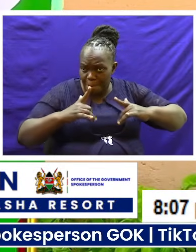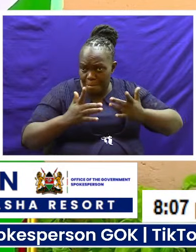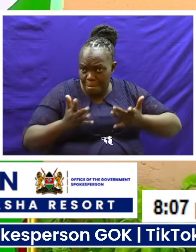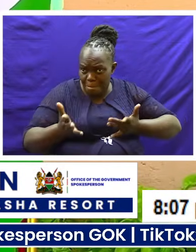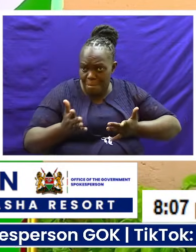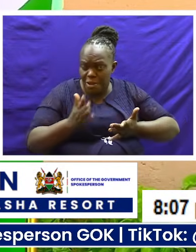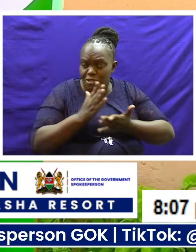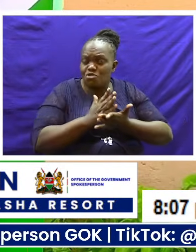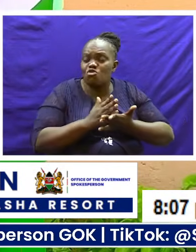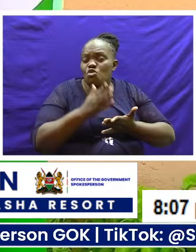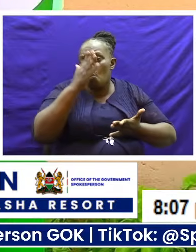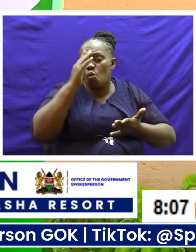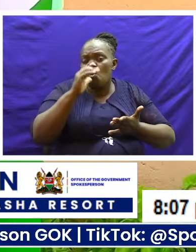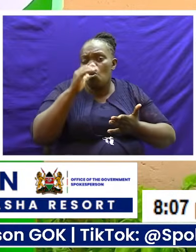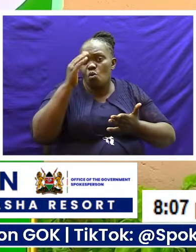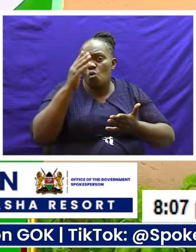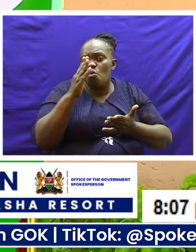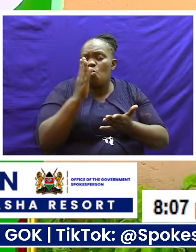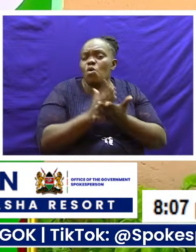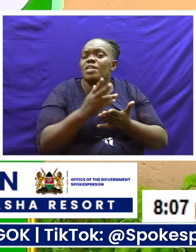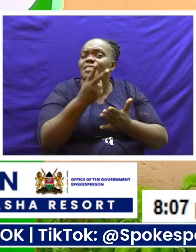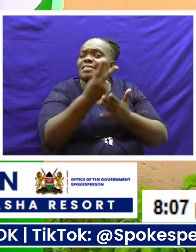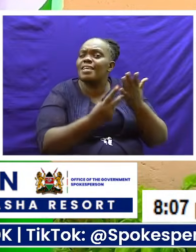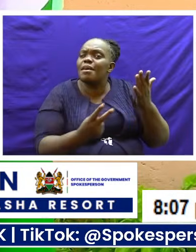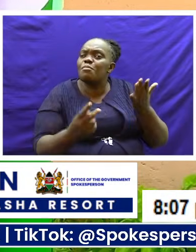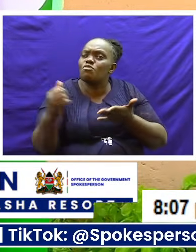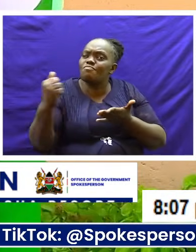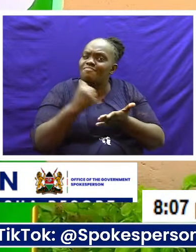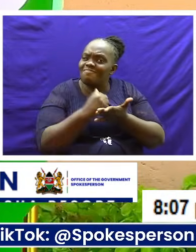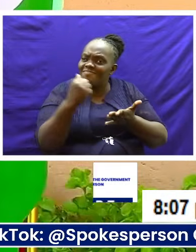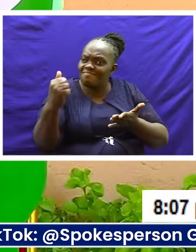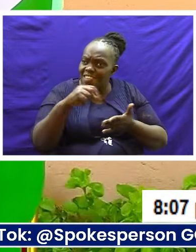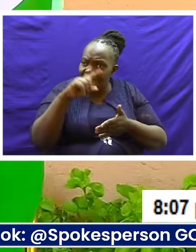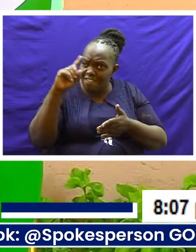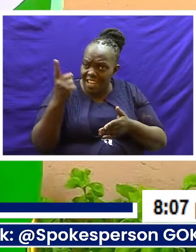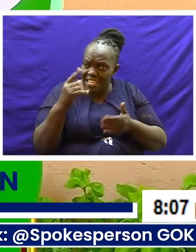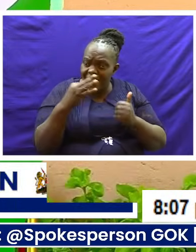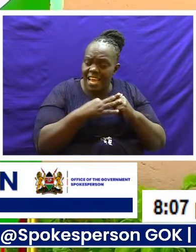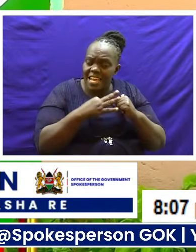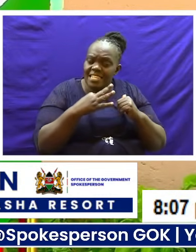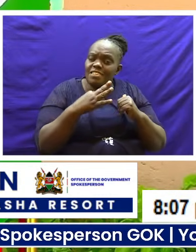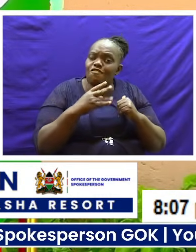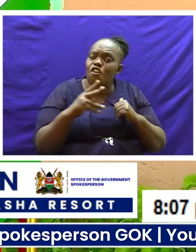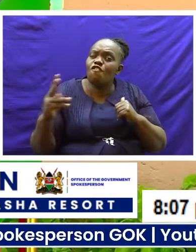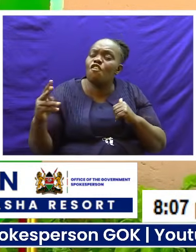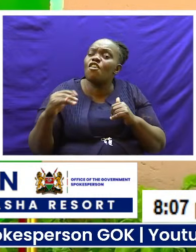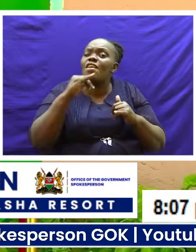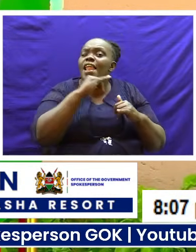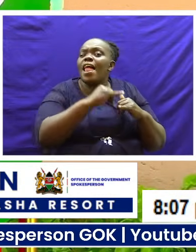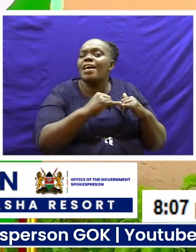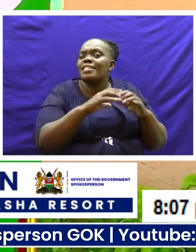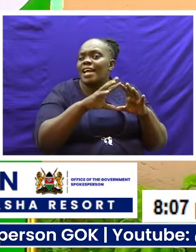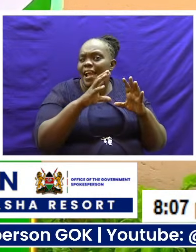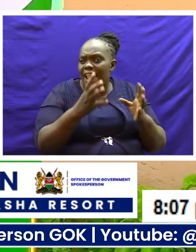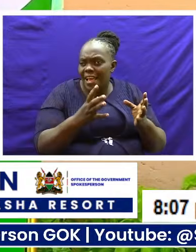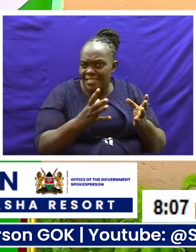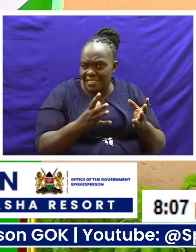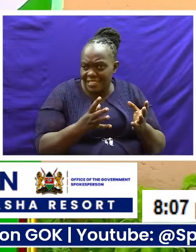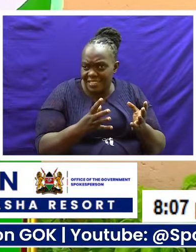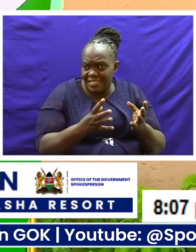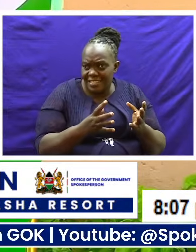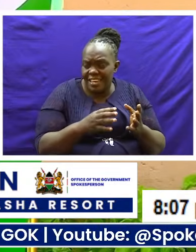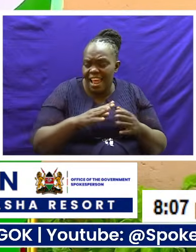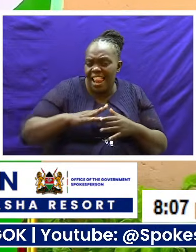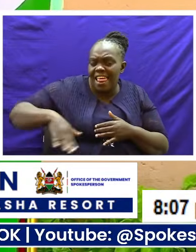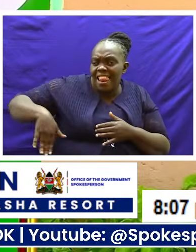one was because we didn't, there was a double intake. Yes, yes. The first 844 and the last class. So that a